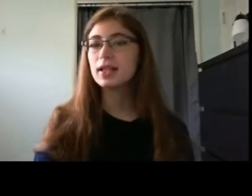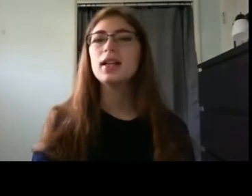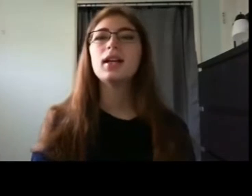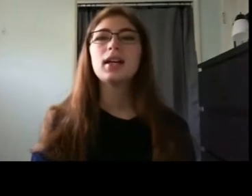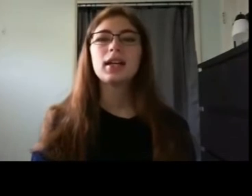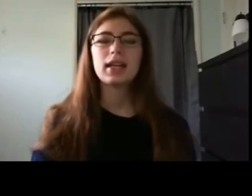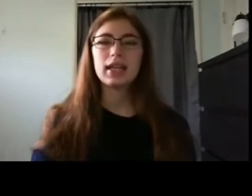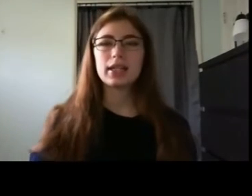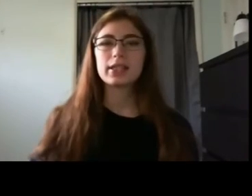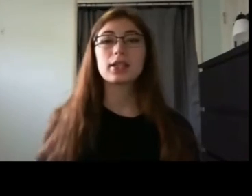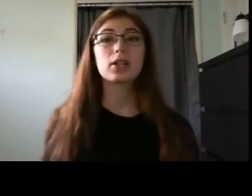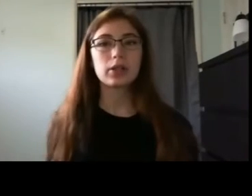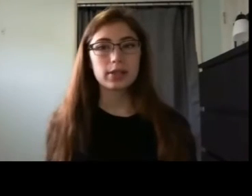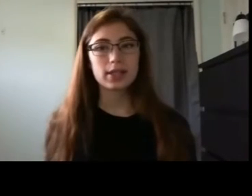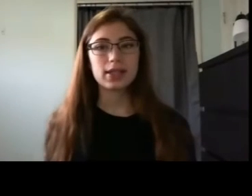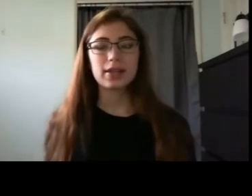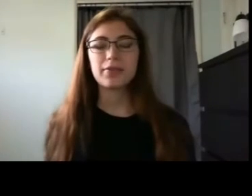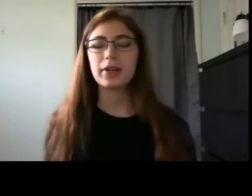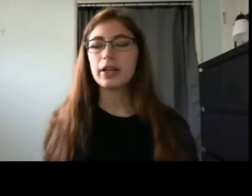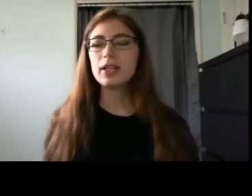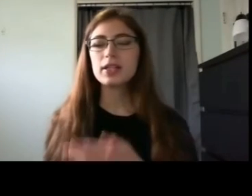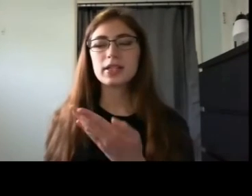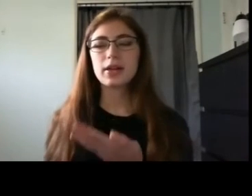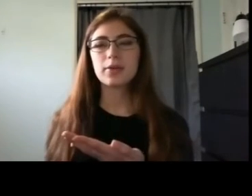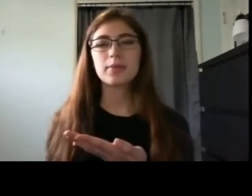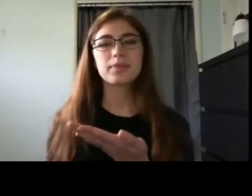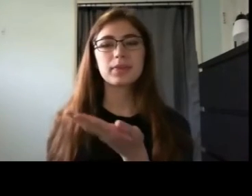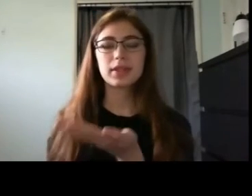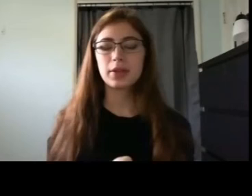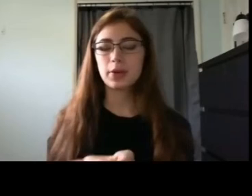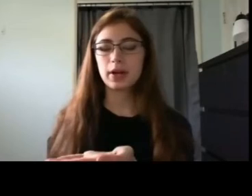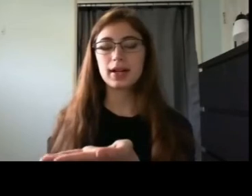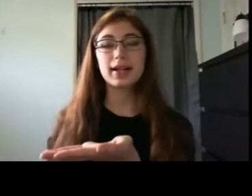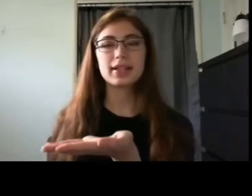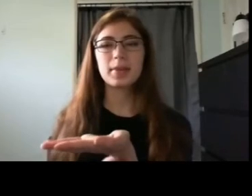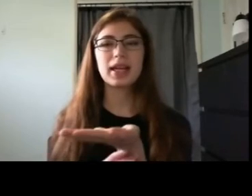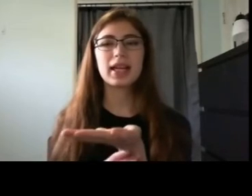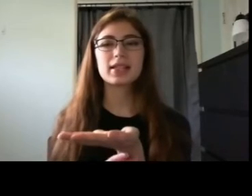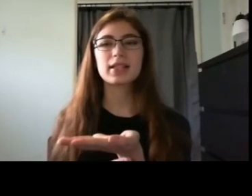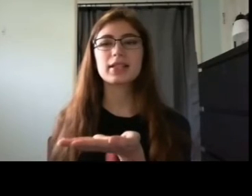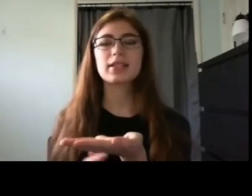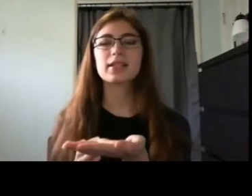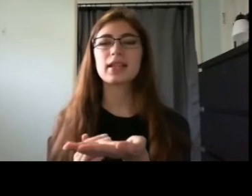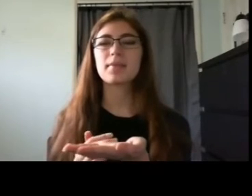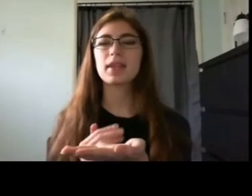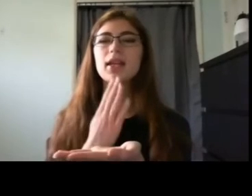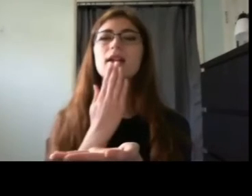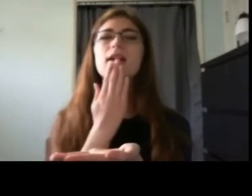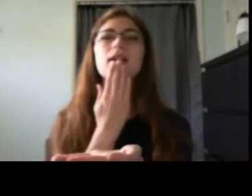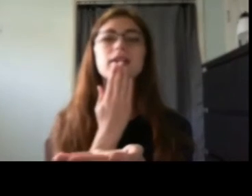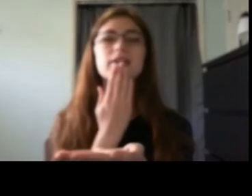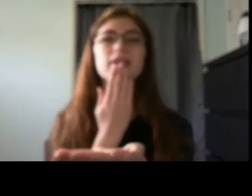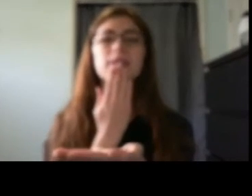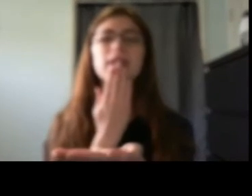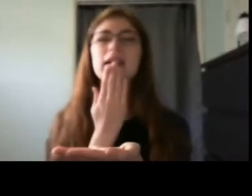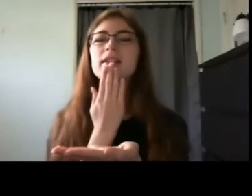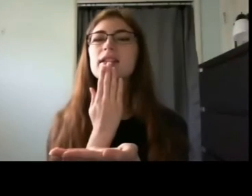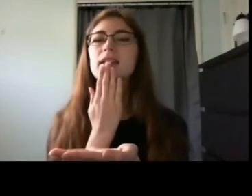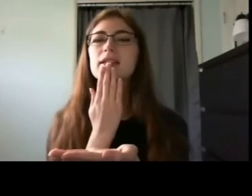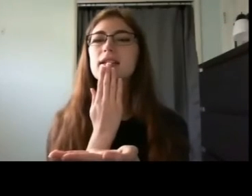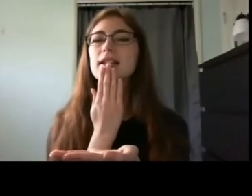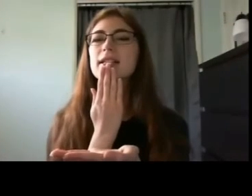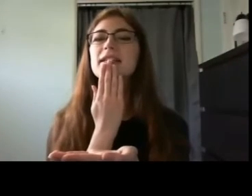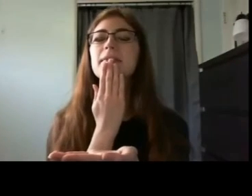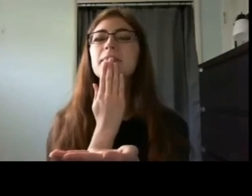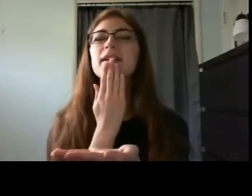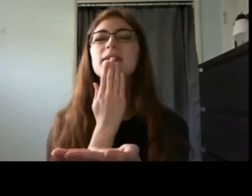Bad is close to the sign for good. So your non-dominant hand is going to do the same thing, and your dominant hand is going